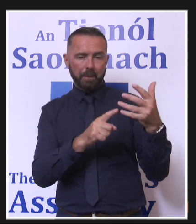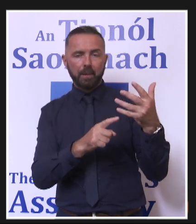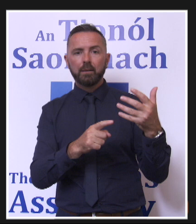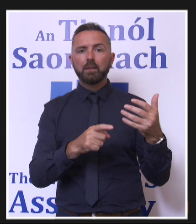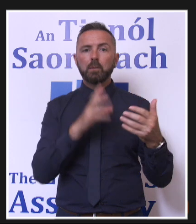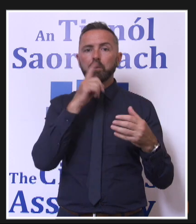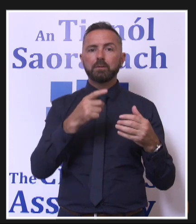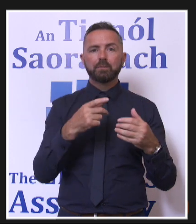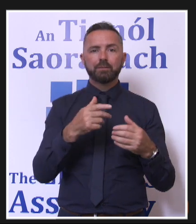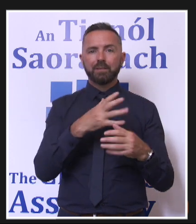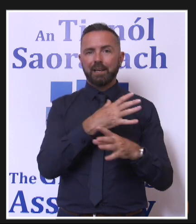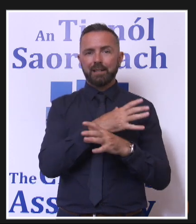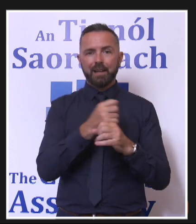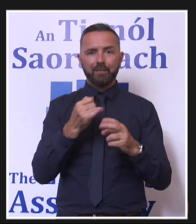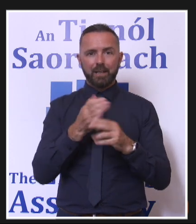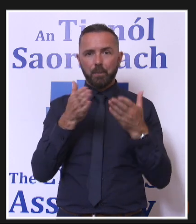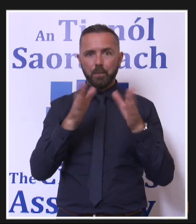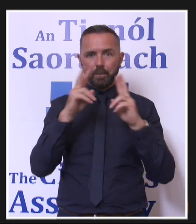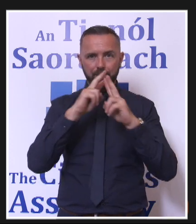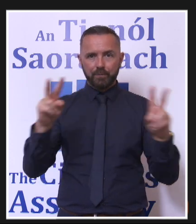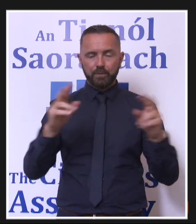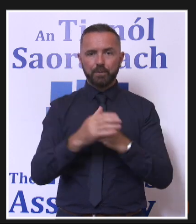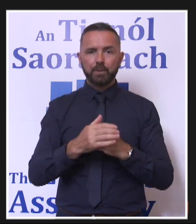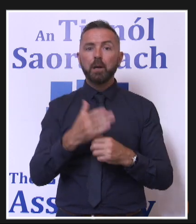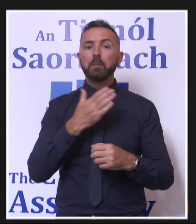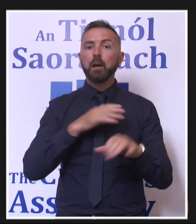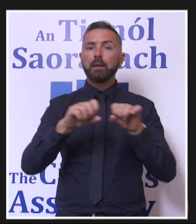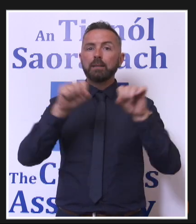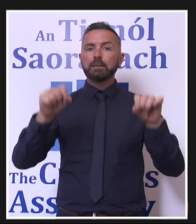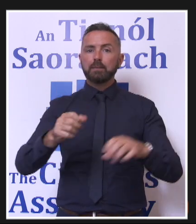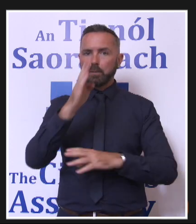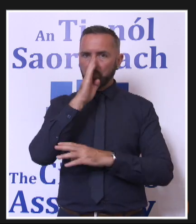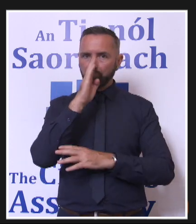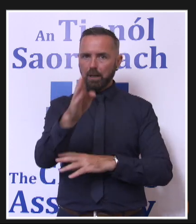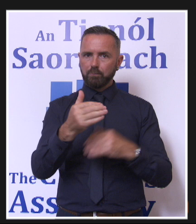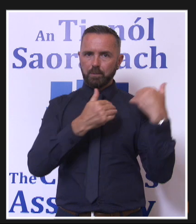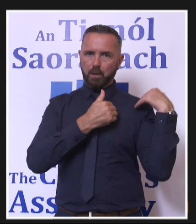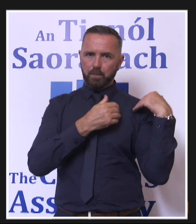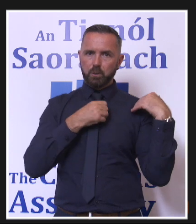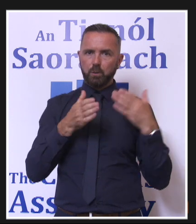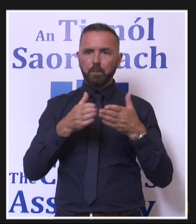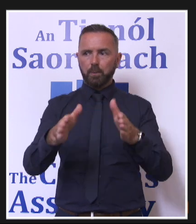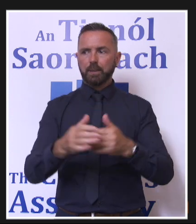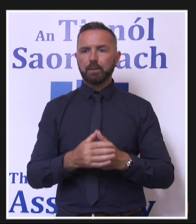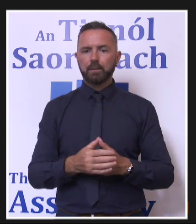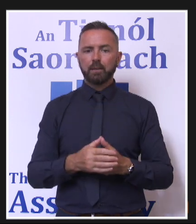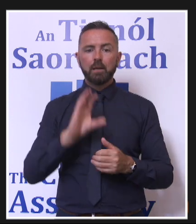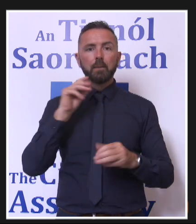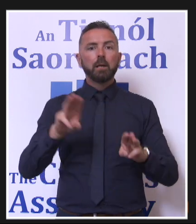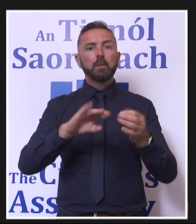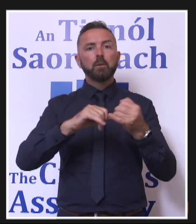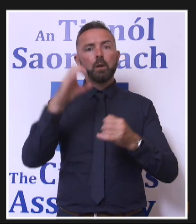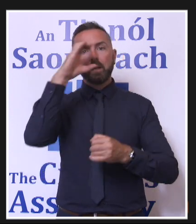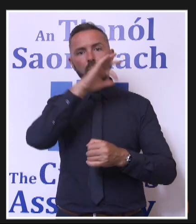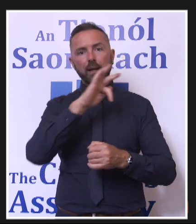behind closed doors. But very much my system is a direct accountability to the public, because the bodies that I look after, different